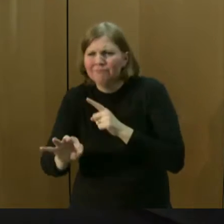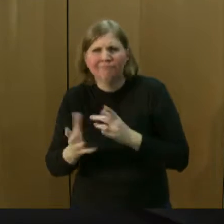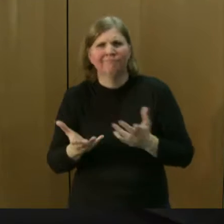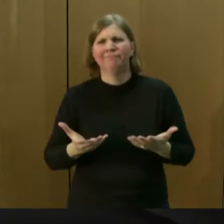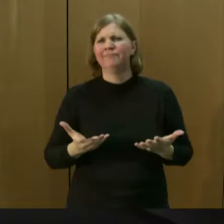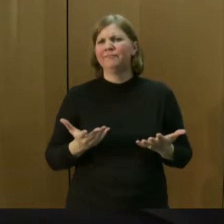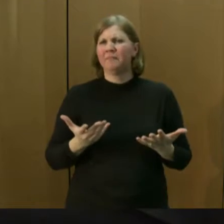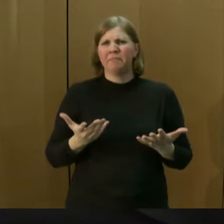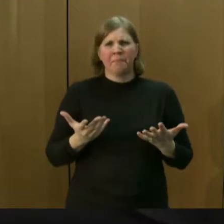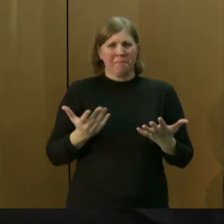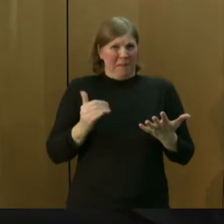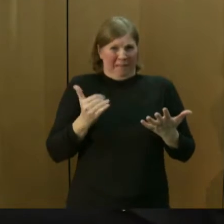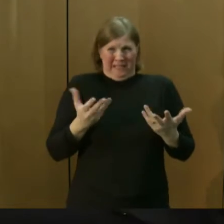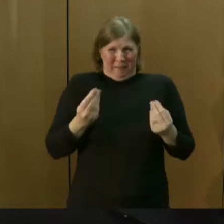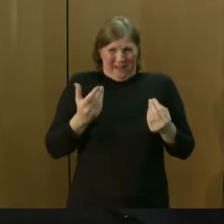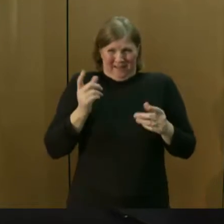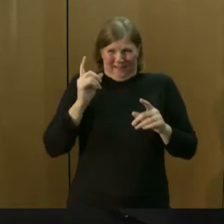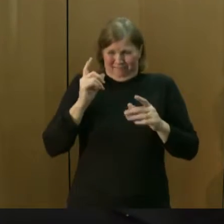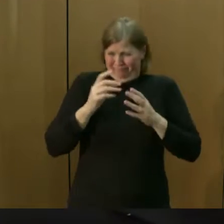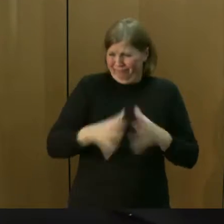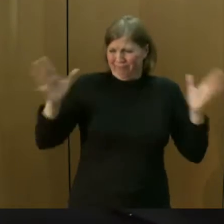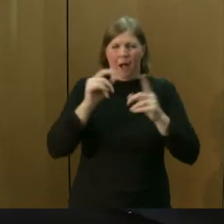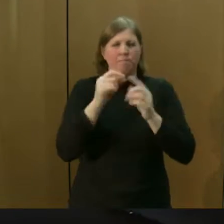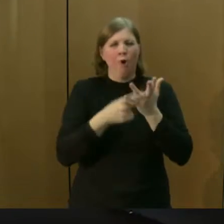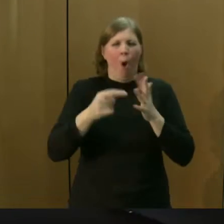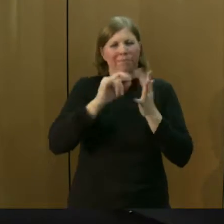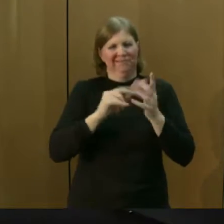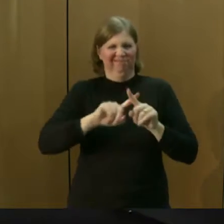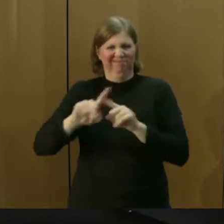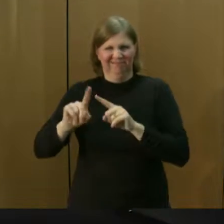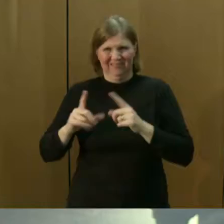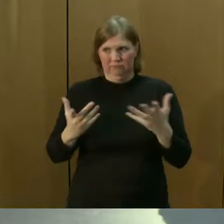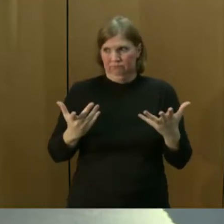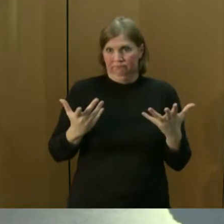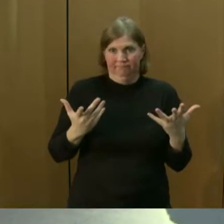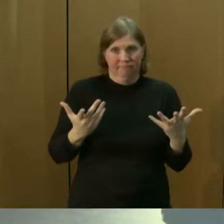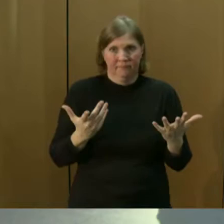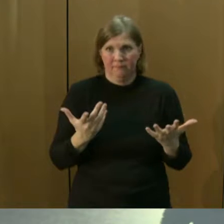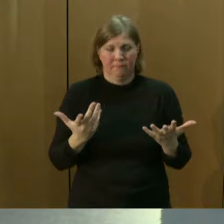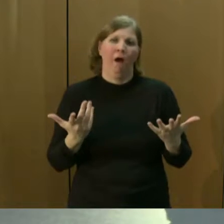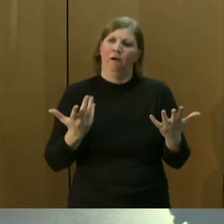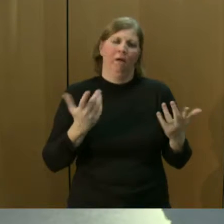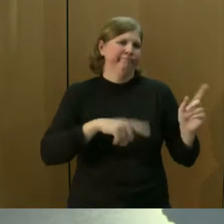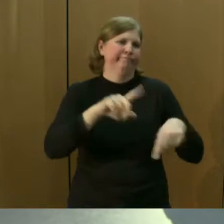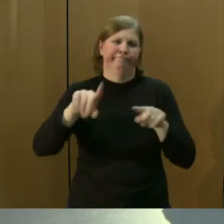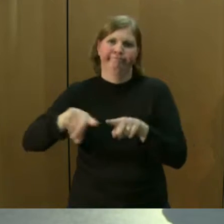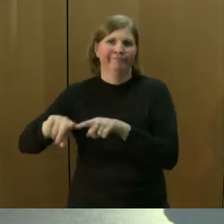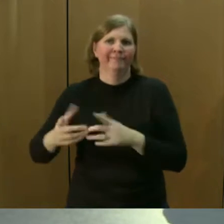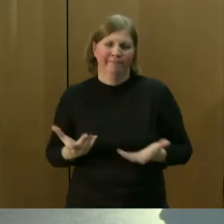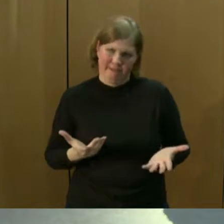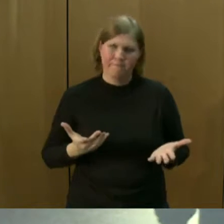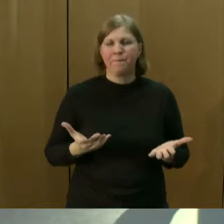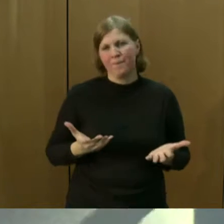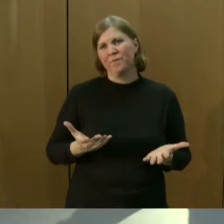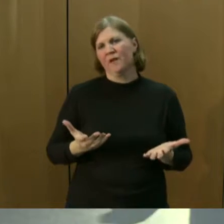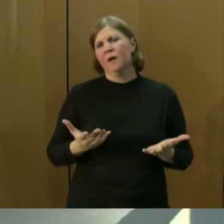must go somewhere. Yeah, I guess that's maybe something. First of all, so I mean, we can on edfringe.com you can search by programming preference. So